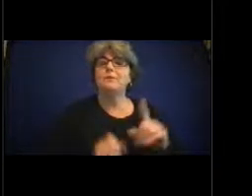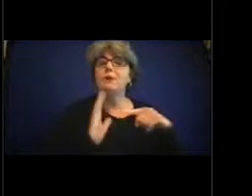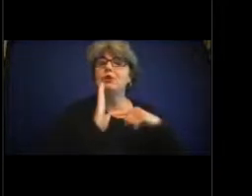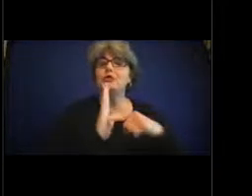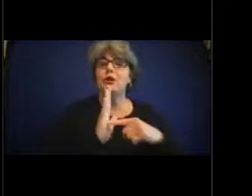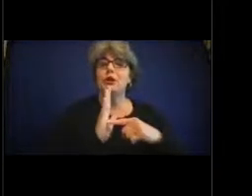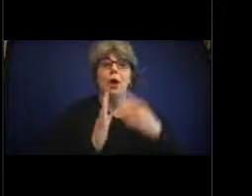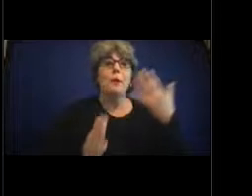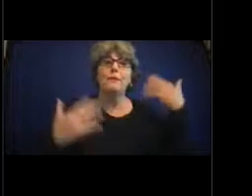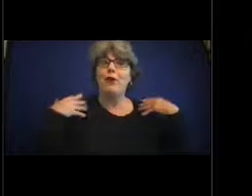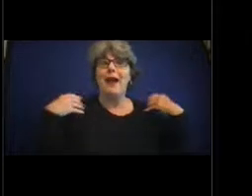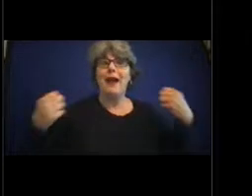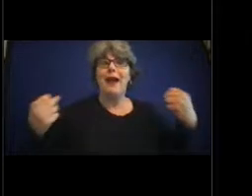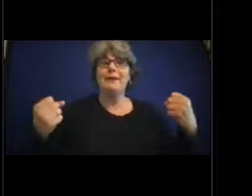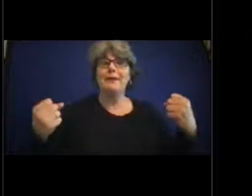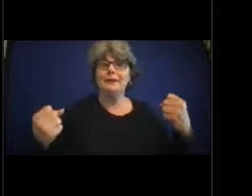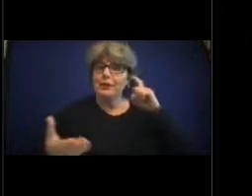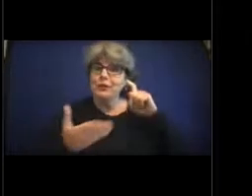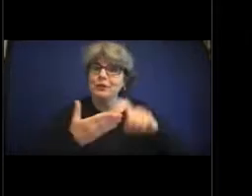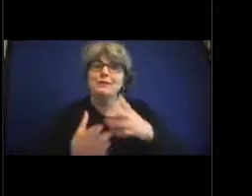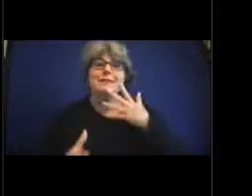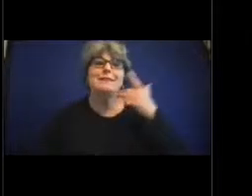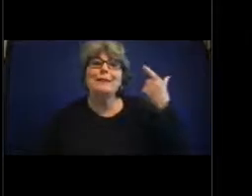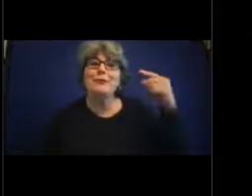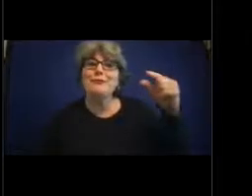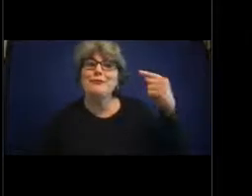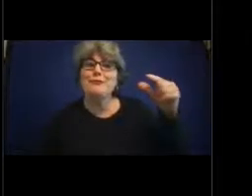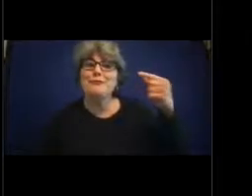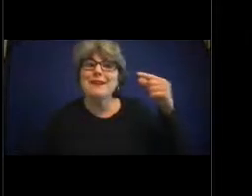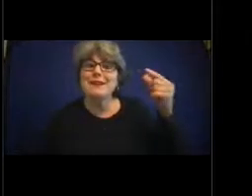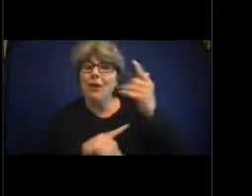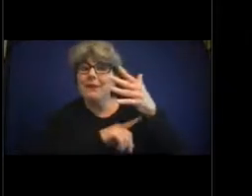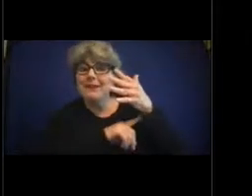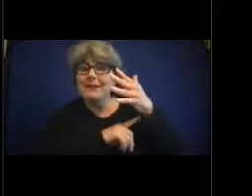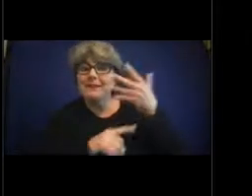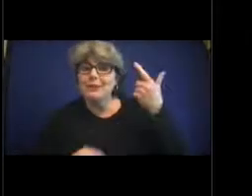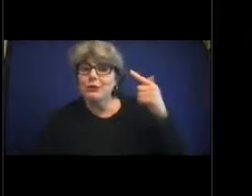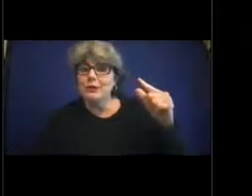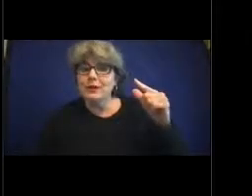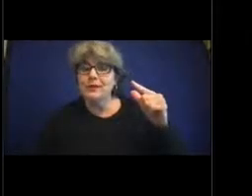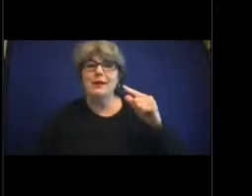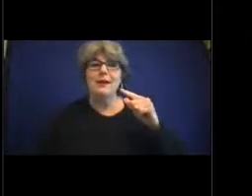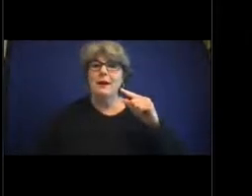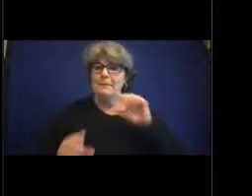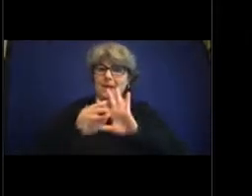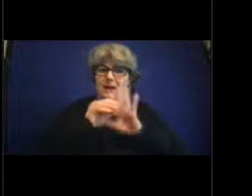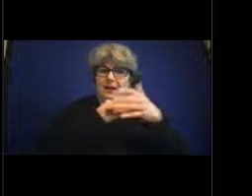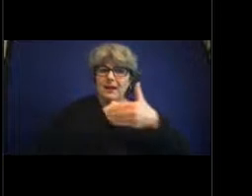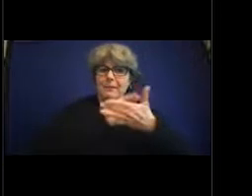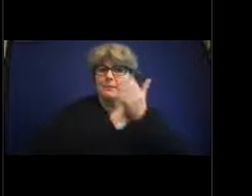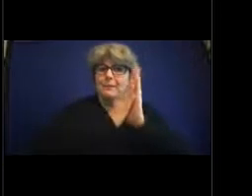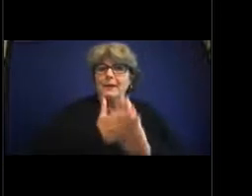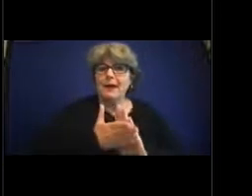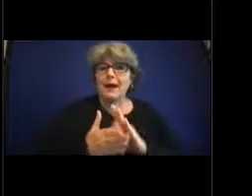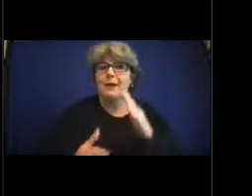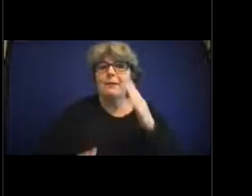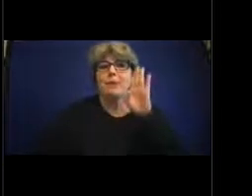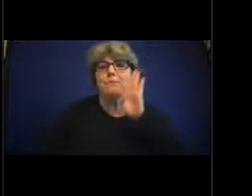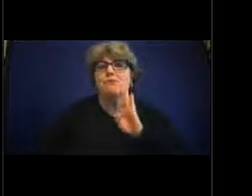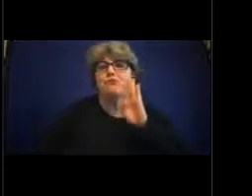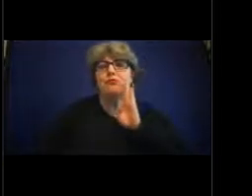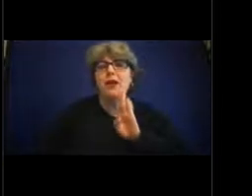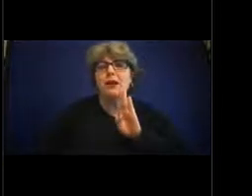once healthy, since we can see green areas on its leaves, but the outer part of the leaf has turned brown and wilted because it